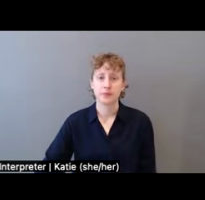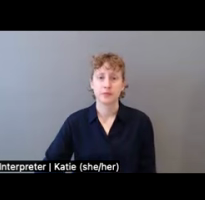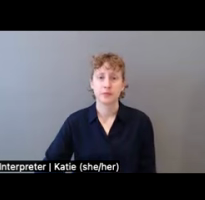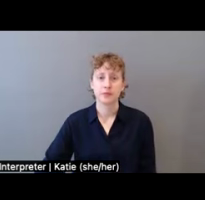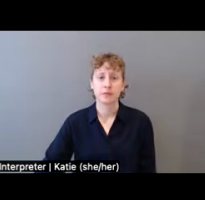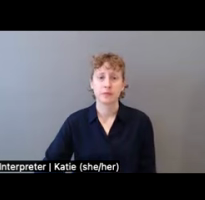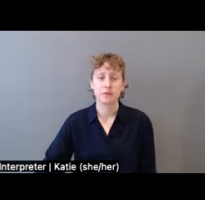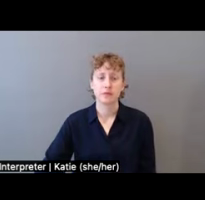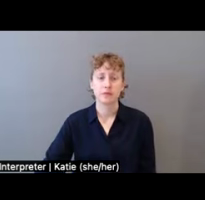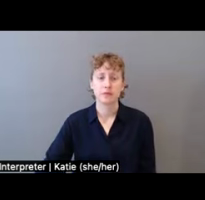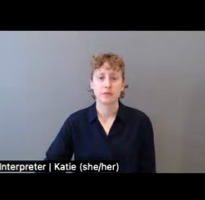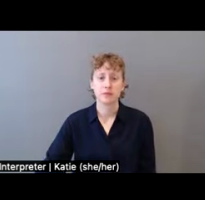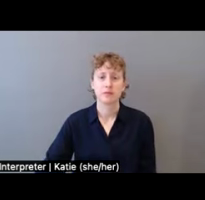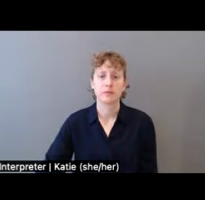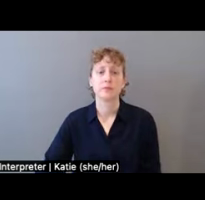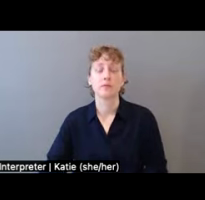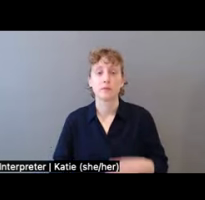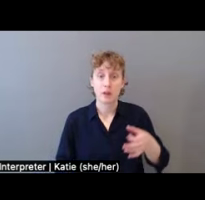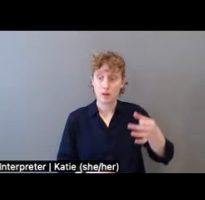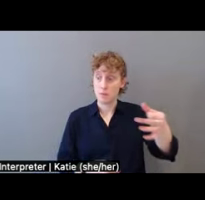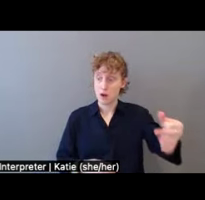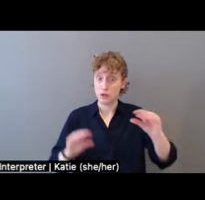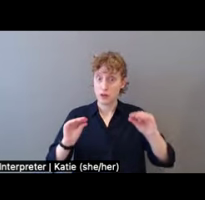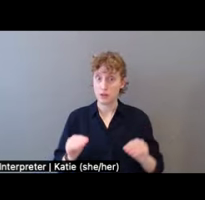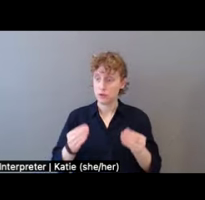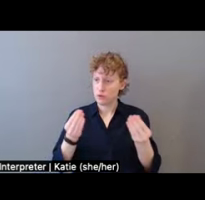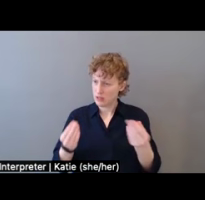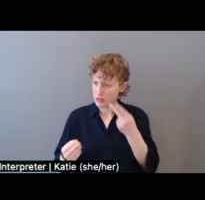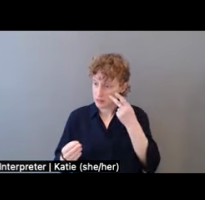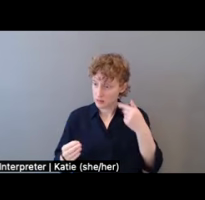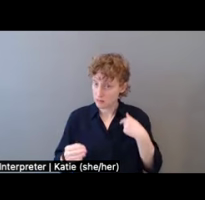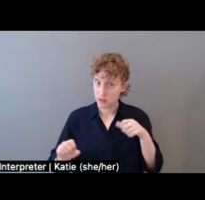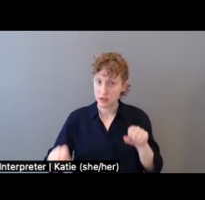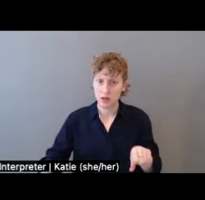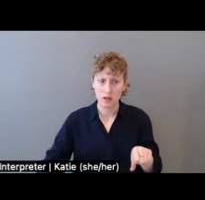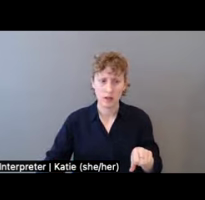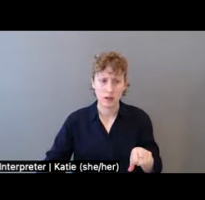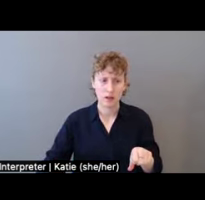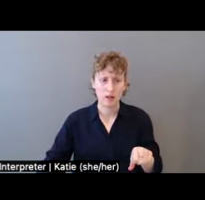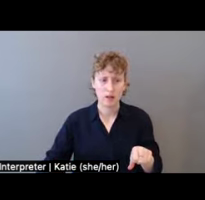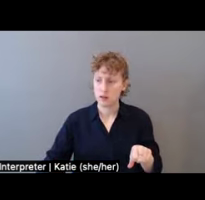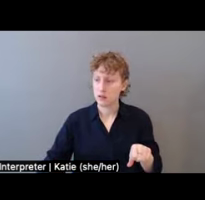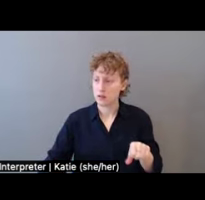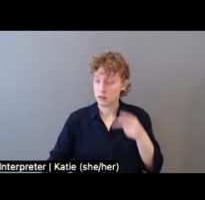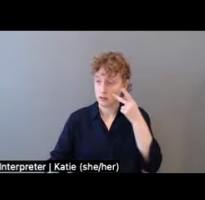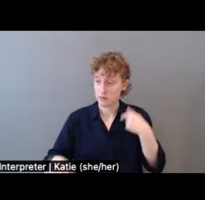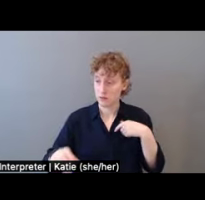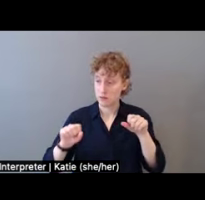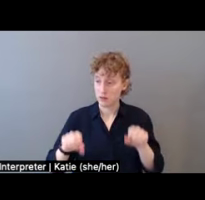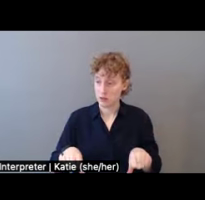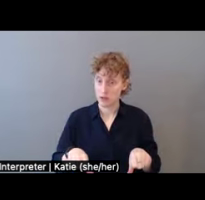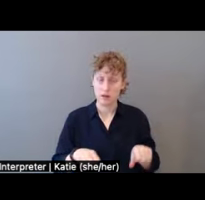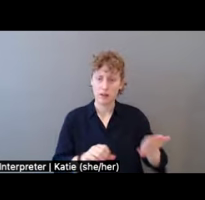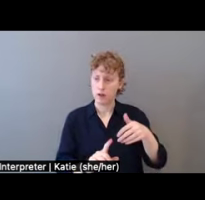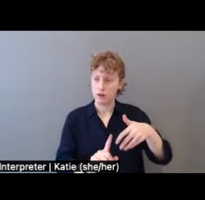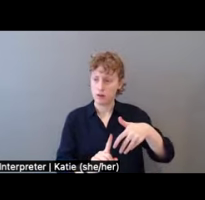face exclusion because of the mix of their identity, socioeconomic background, location, and other factors. This is also